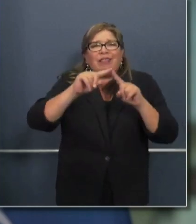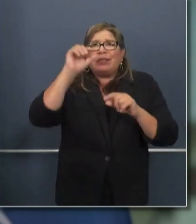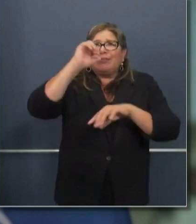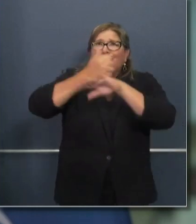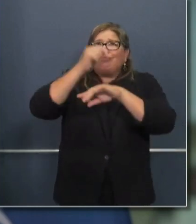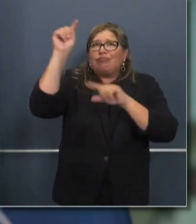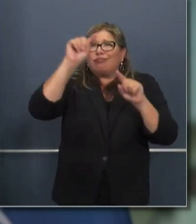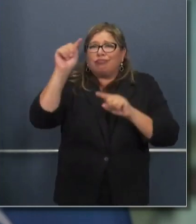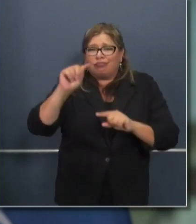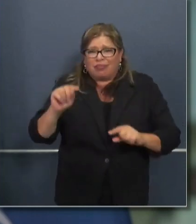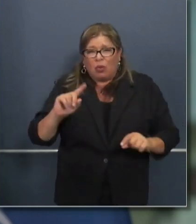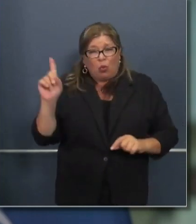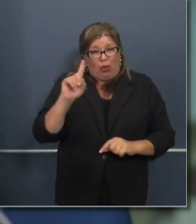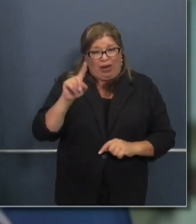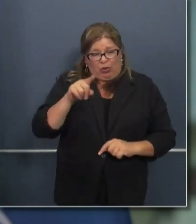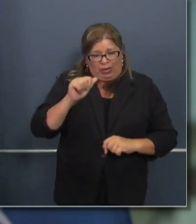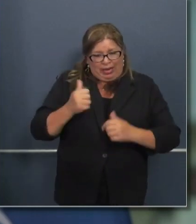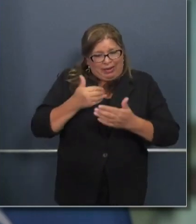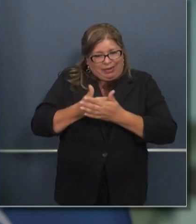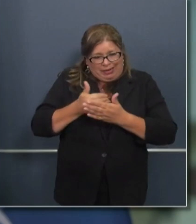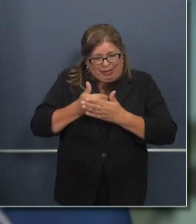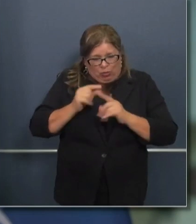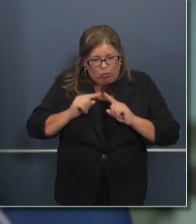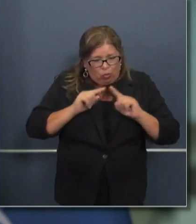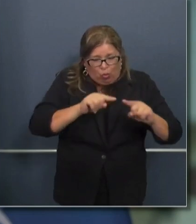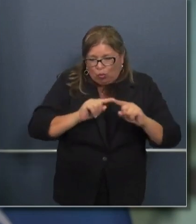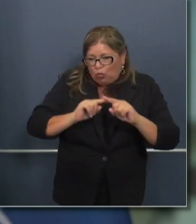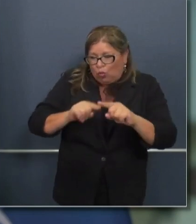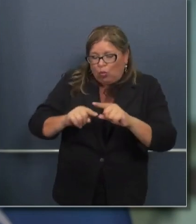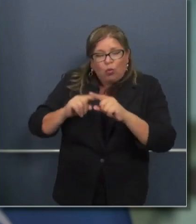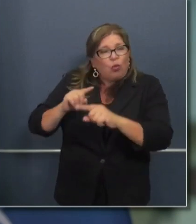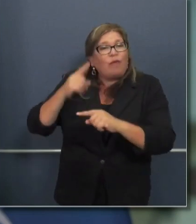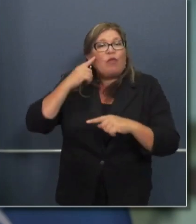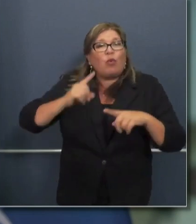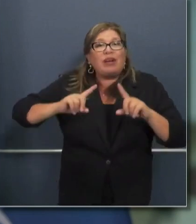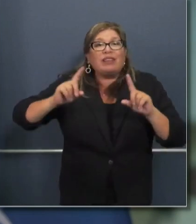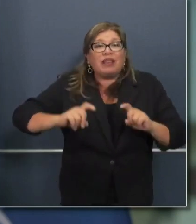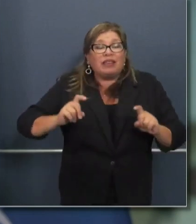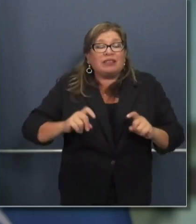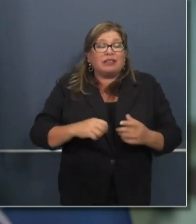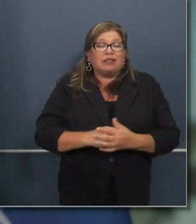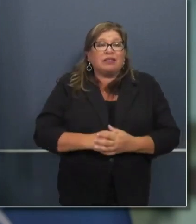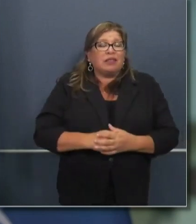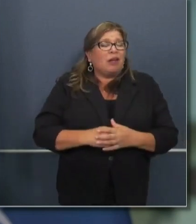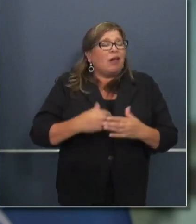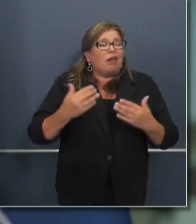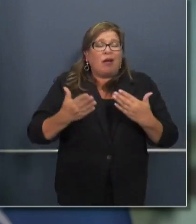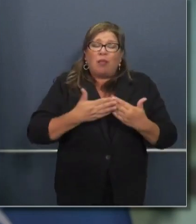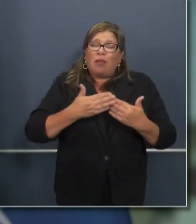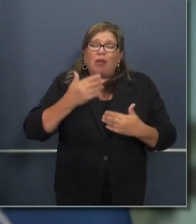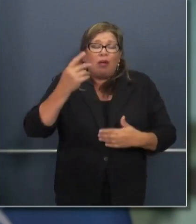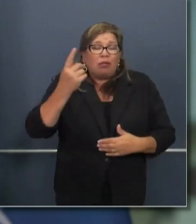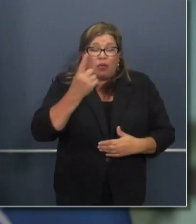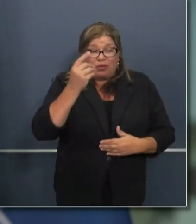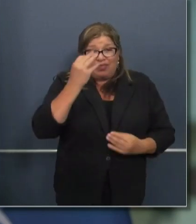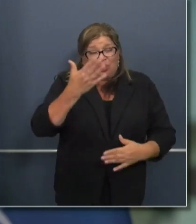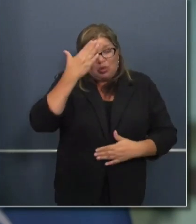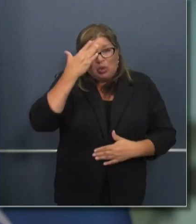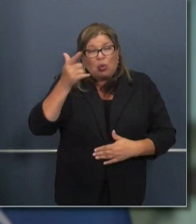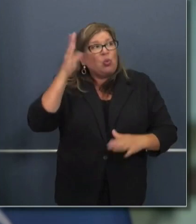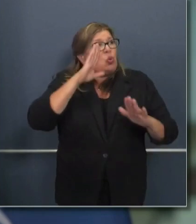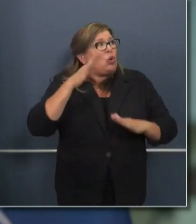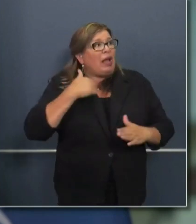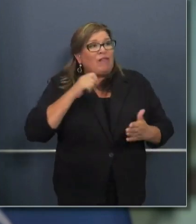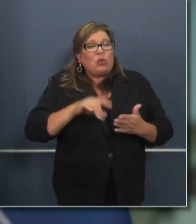platform what's available near you and the cost, which is in almost every case, negligible